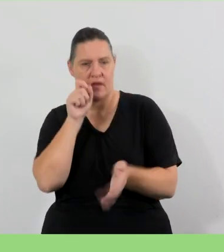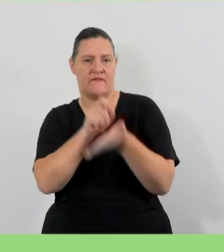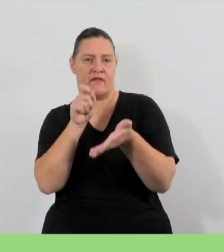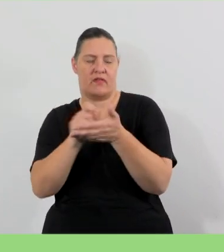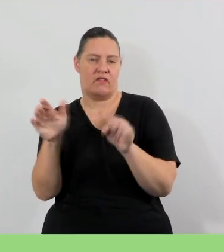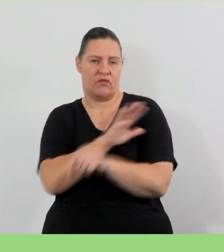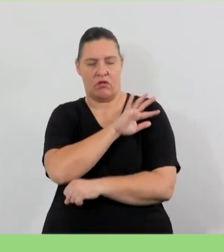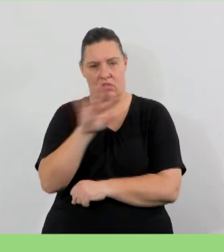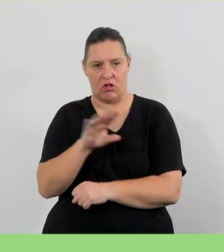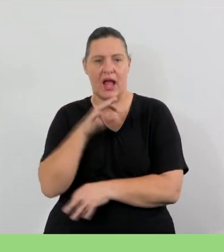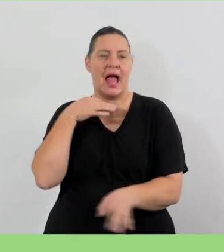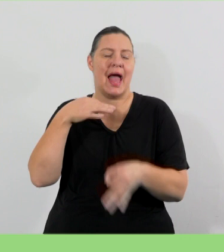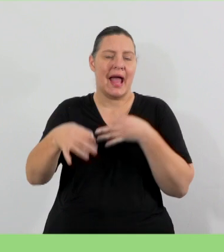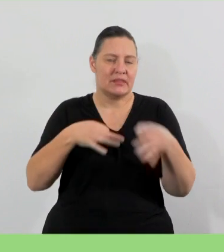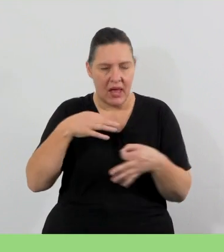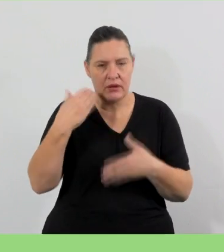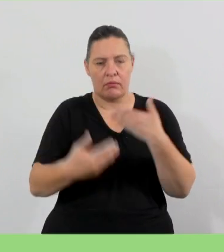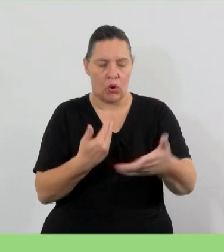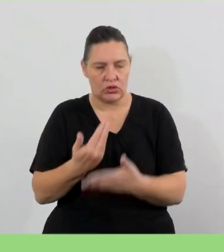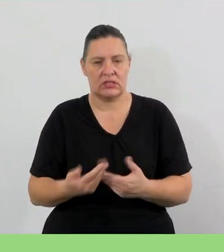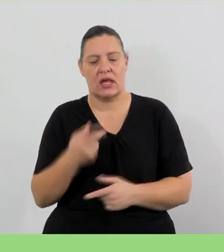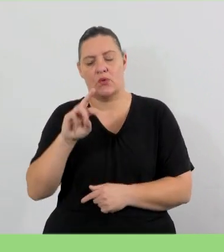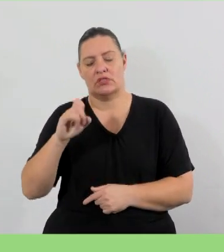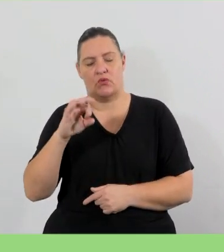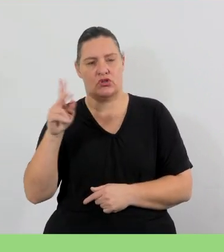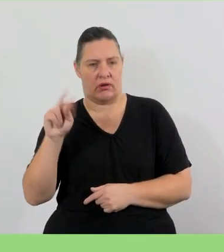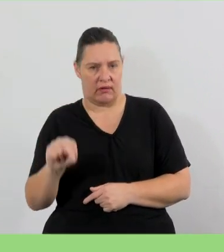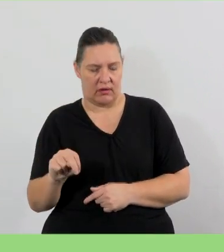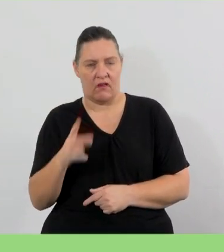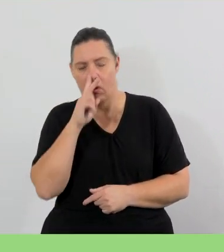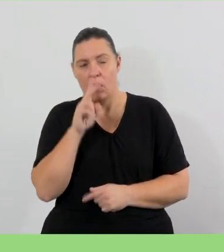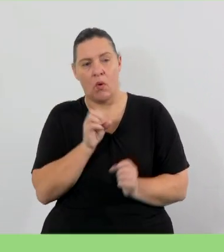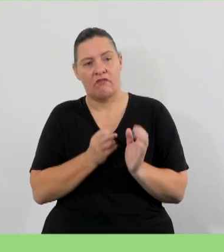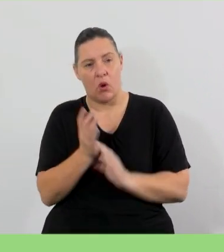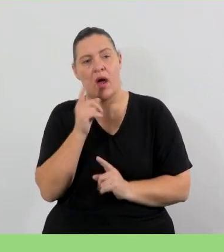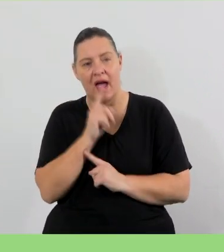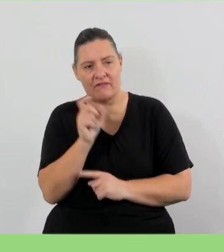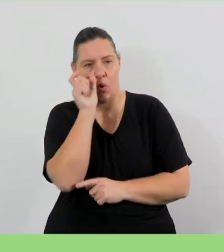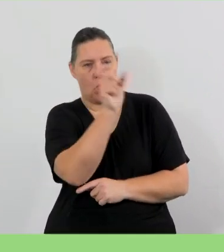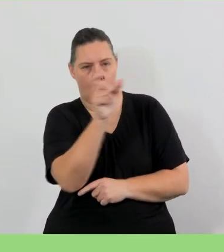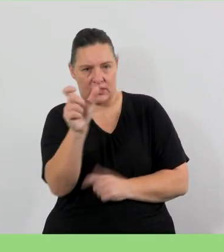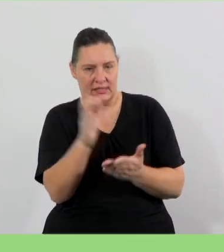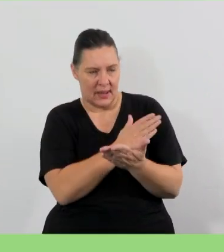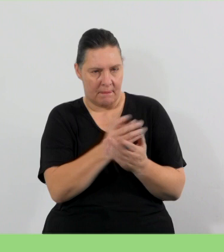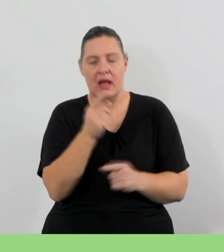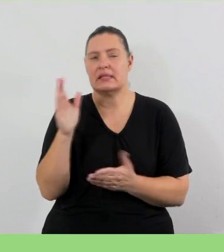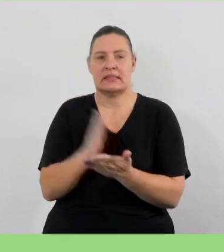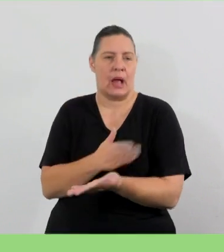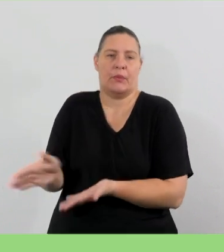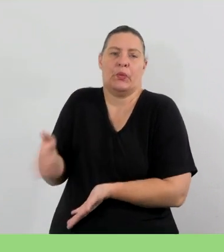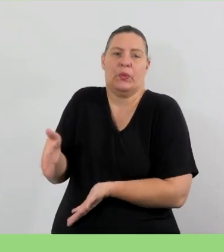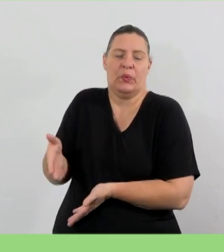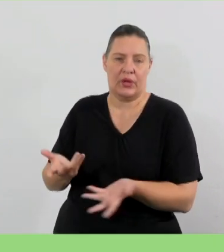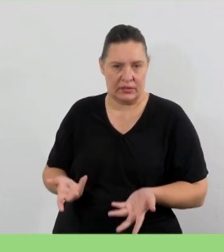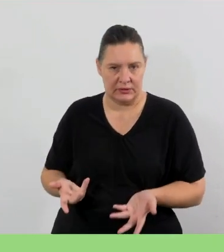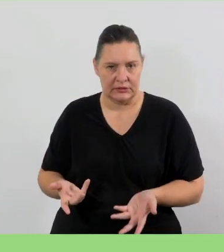flow chart describing the process of respiration. Now, if you look at the flow chart, it has certain words filled in for you, but also we